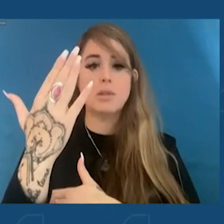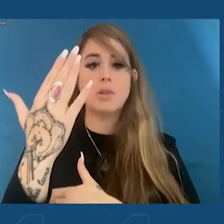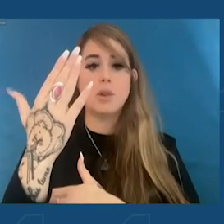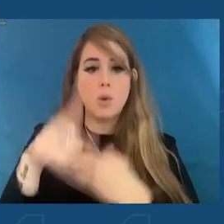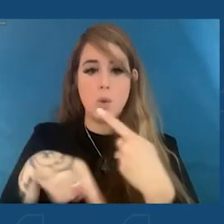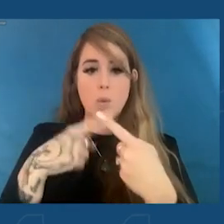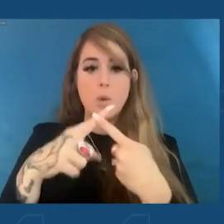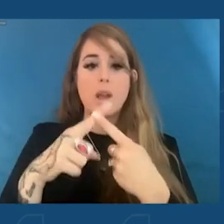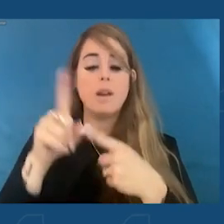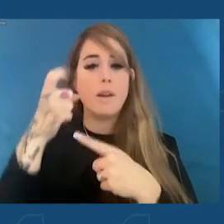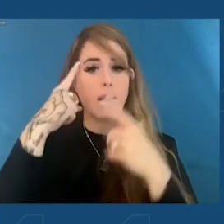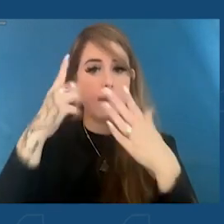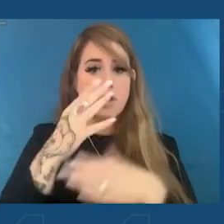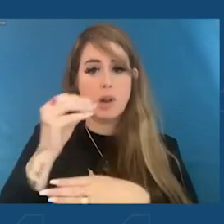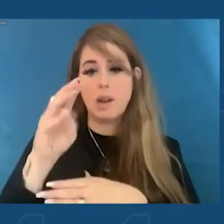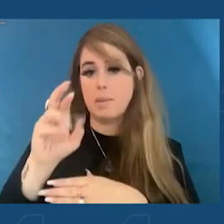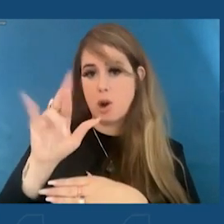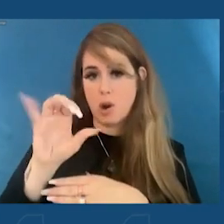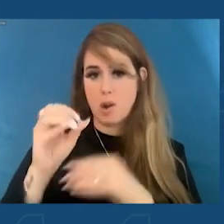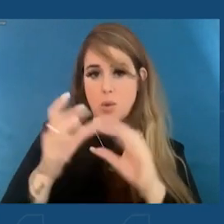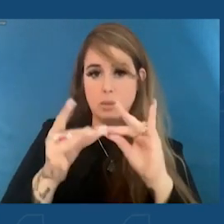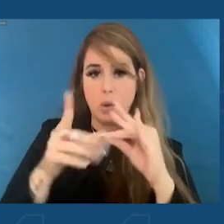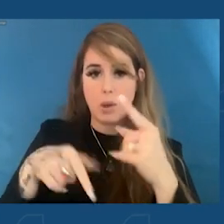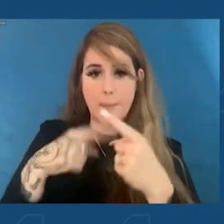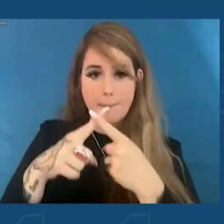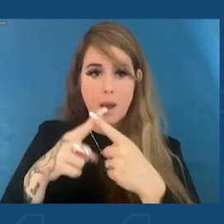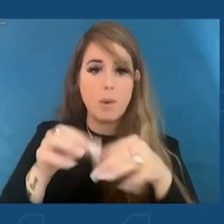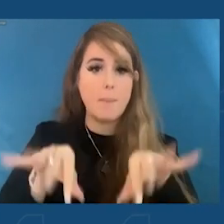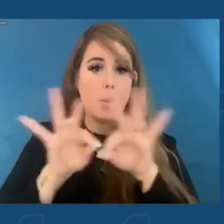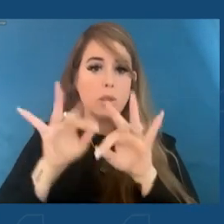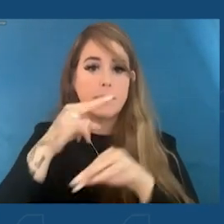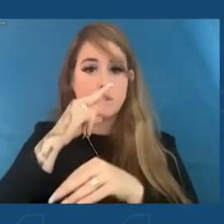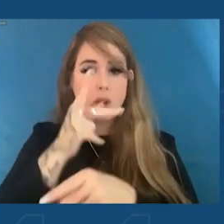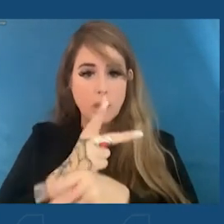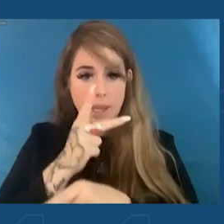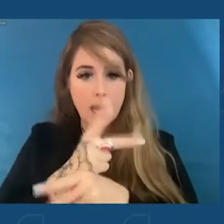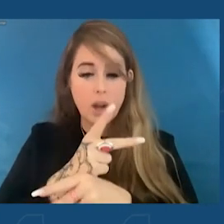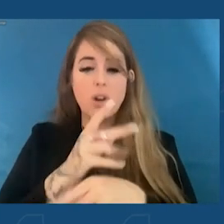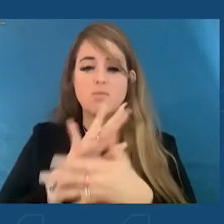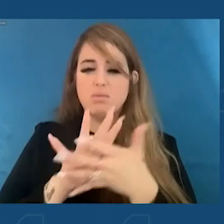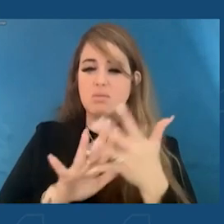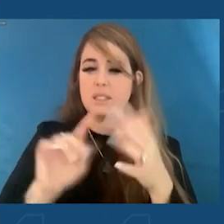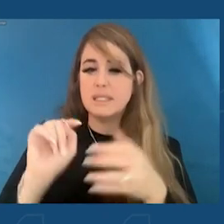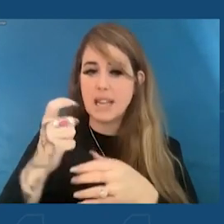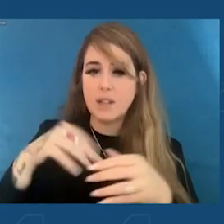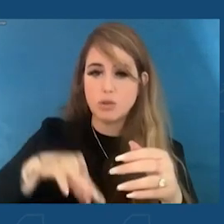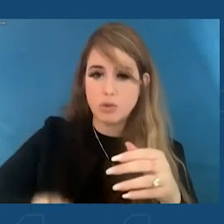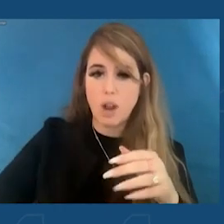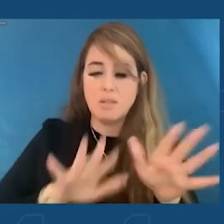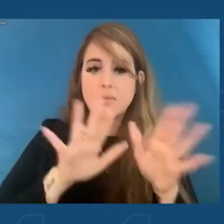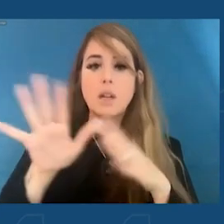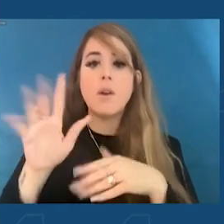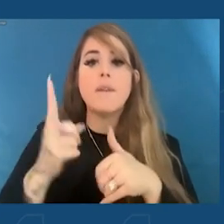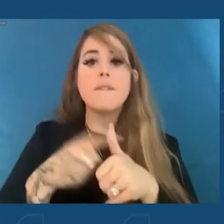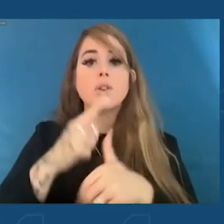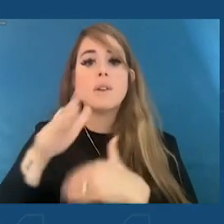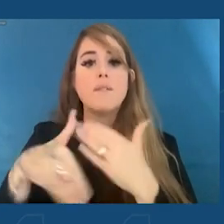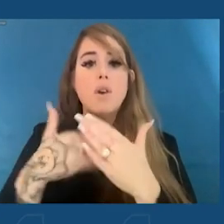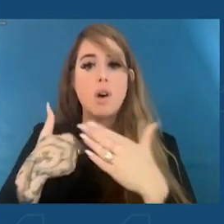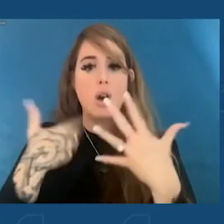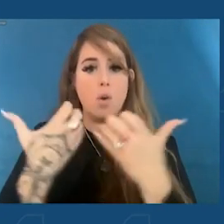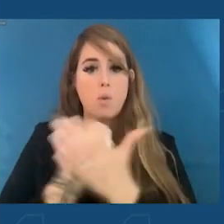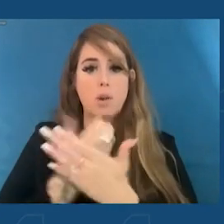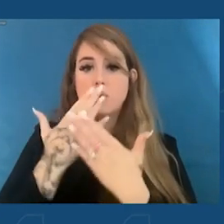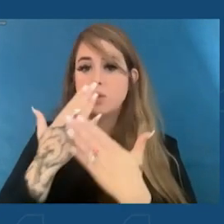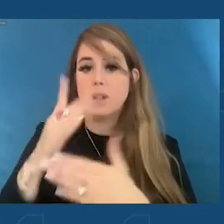the governor and Mario spoke about the importance of child care and the child care tax credit. First of all, I also want to thank the